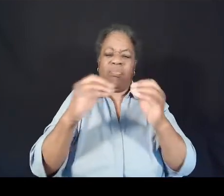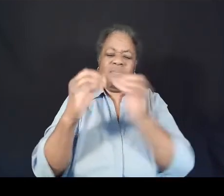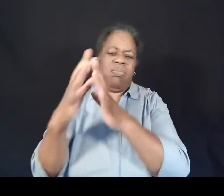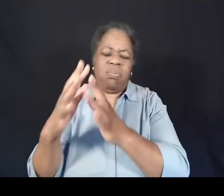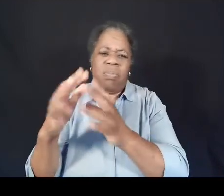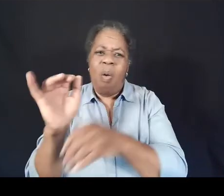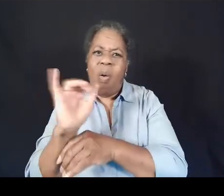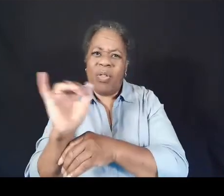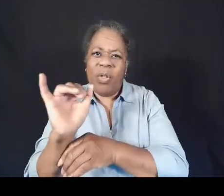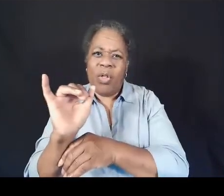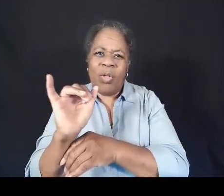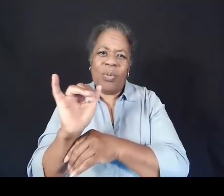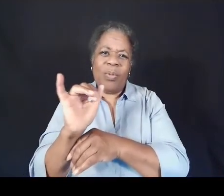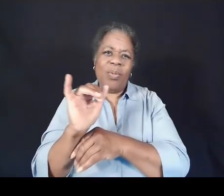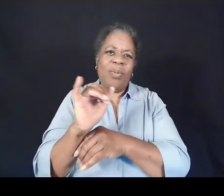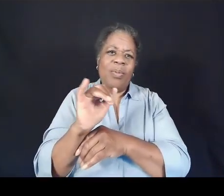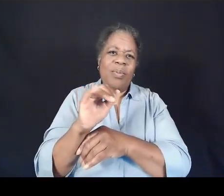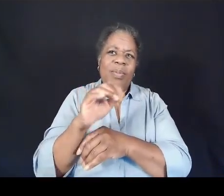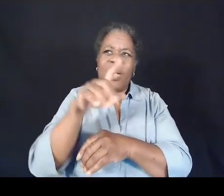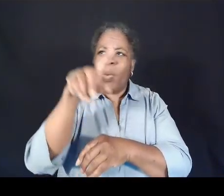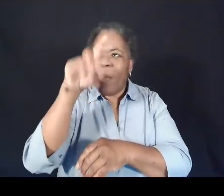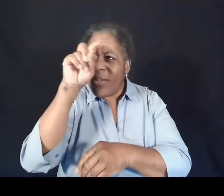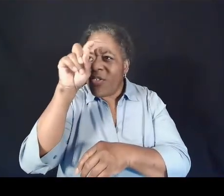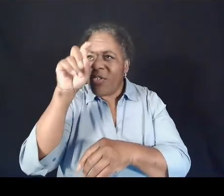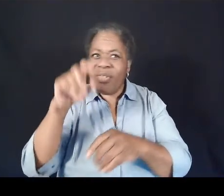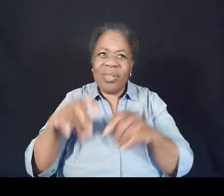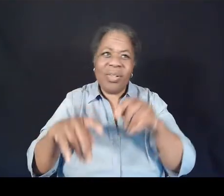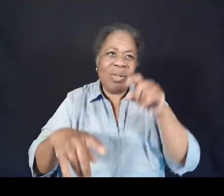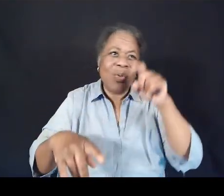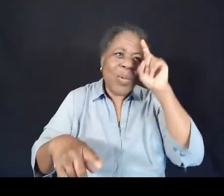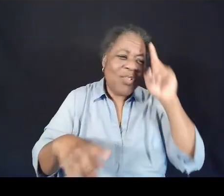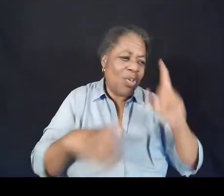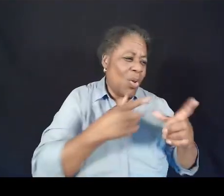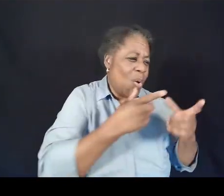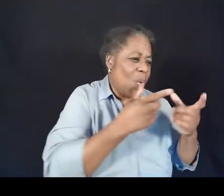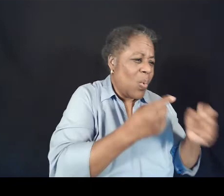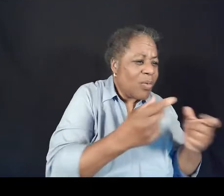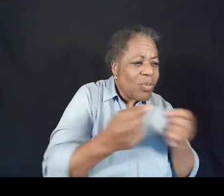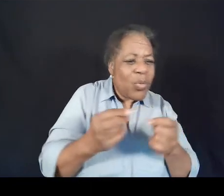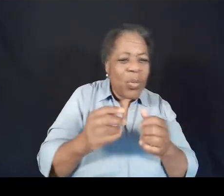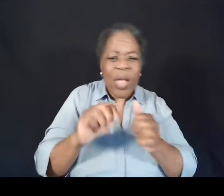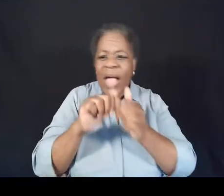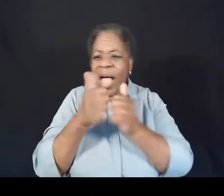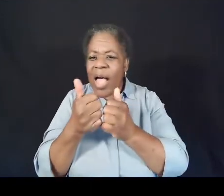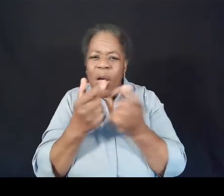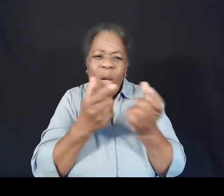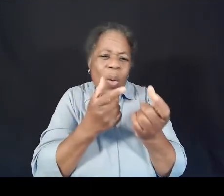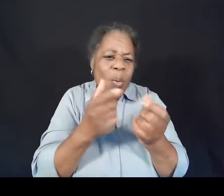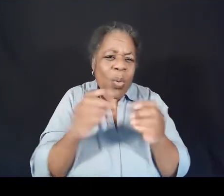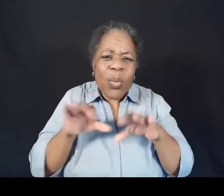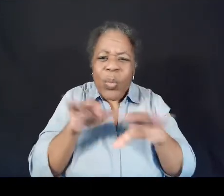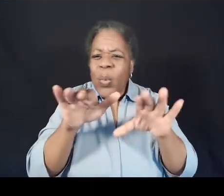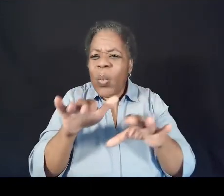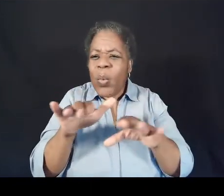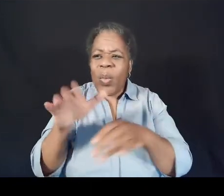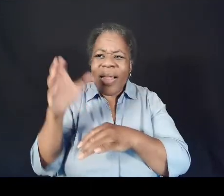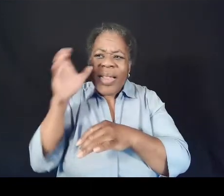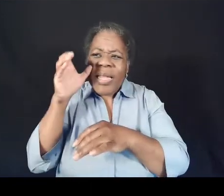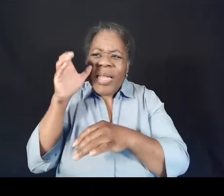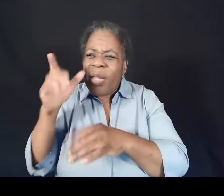the questions just kept coming. What should we do? How should we do it? Who should we be listening to?